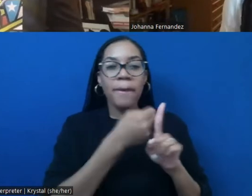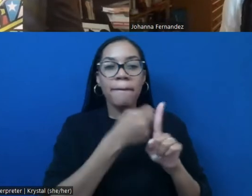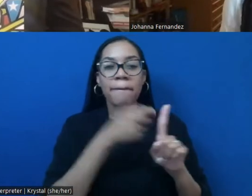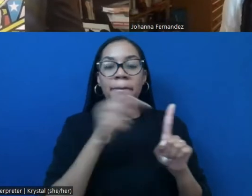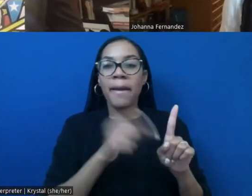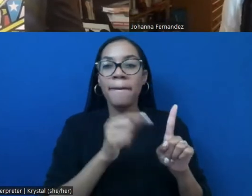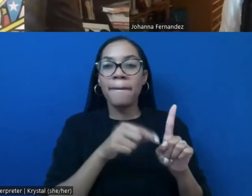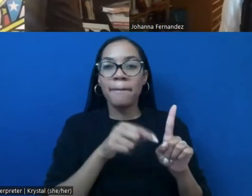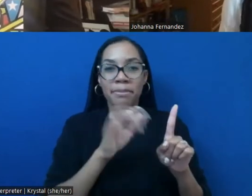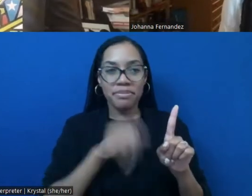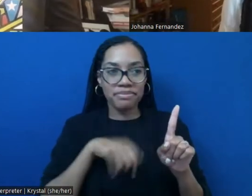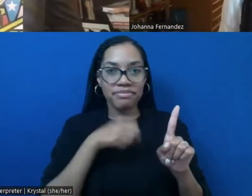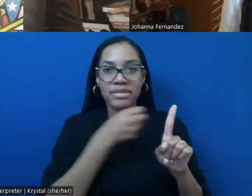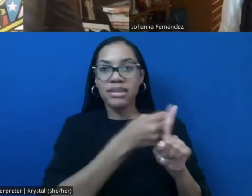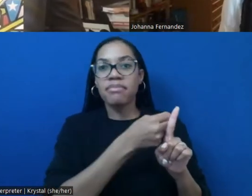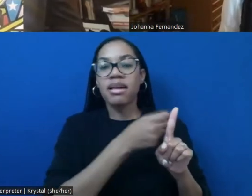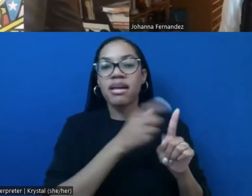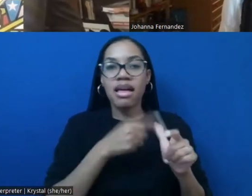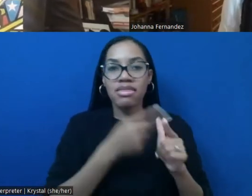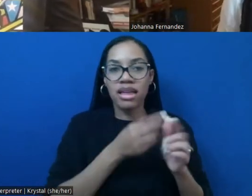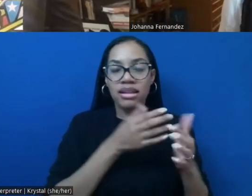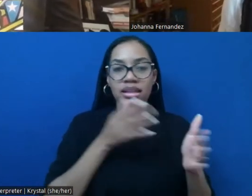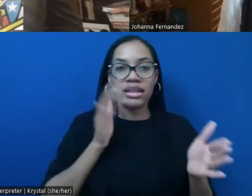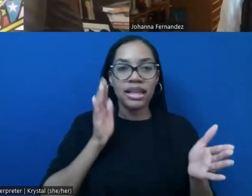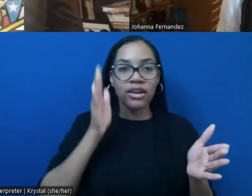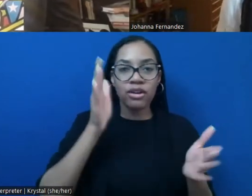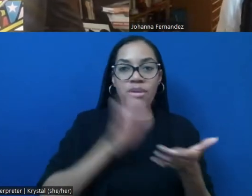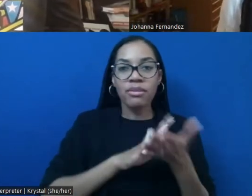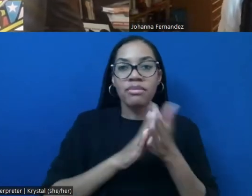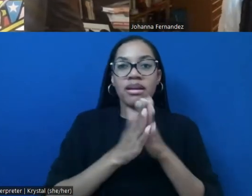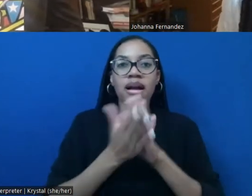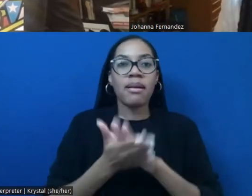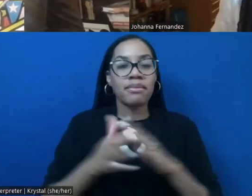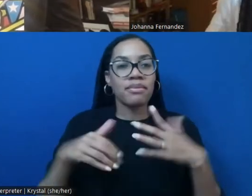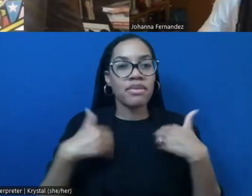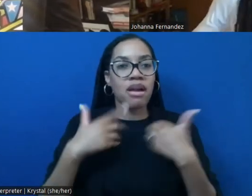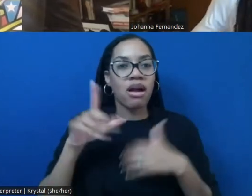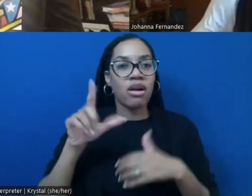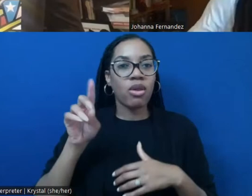politicize him and help him transform the Young Lords.